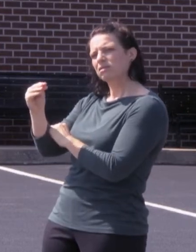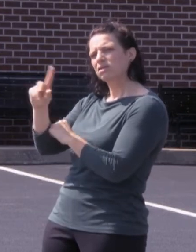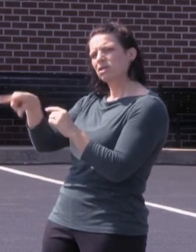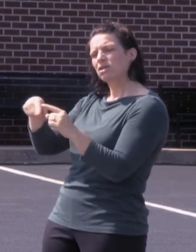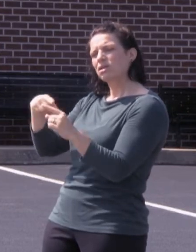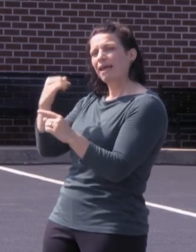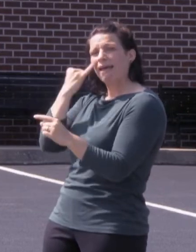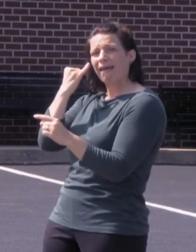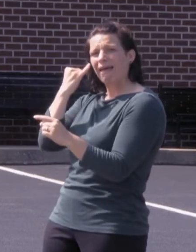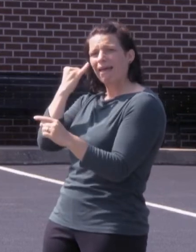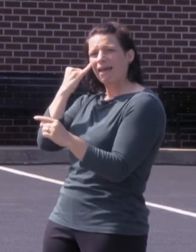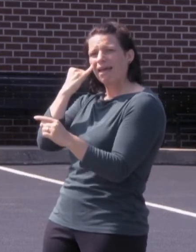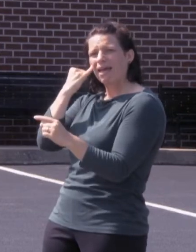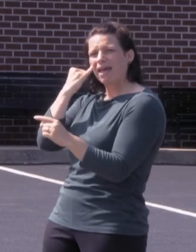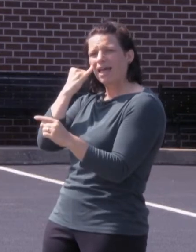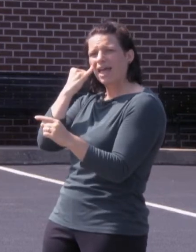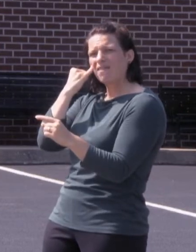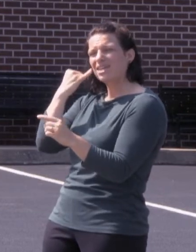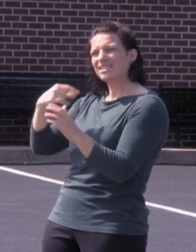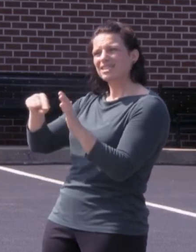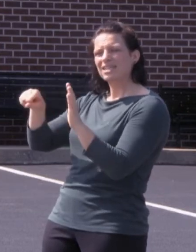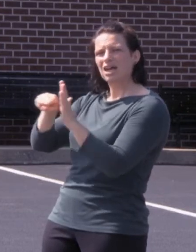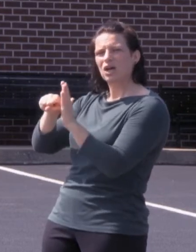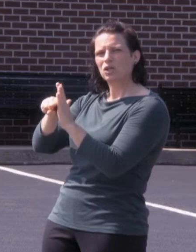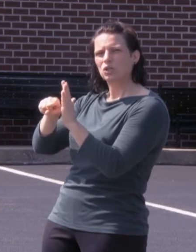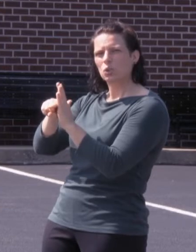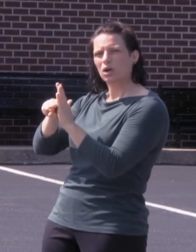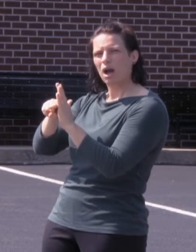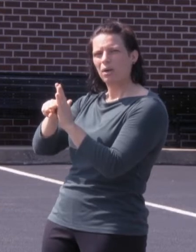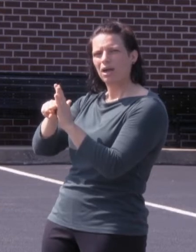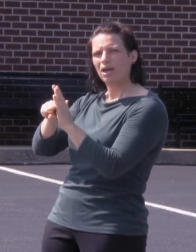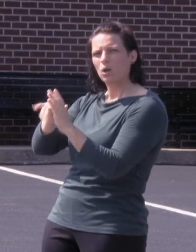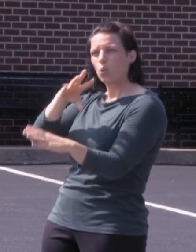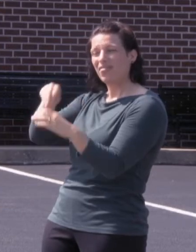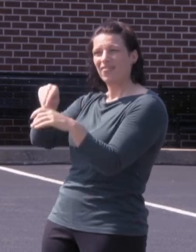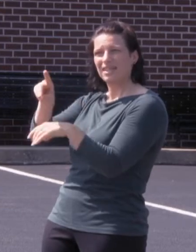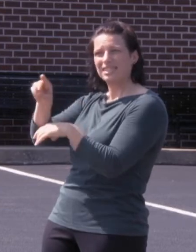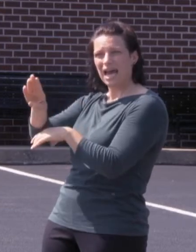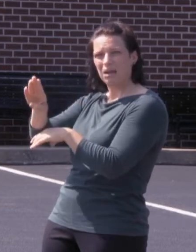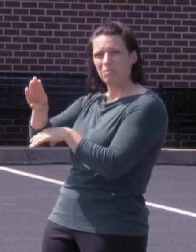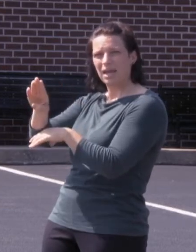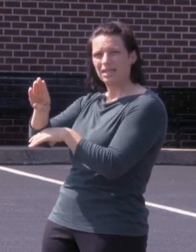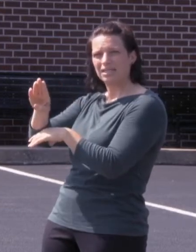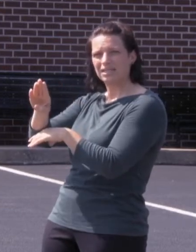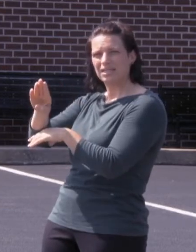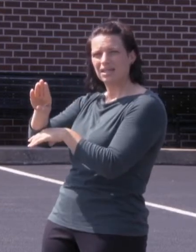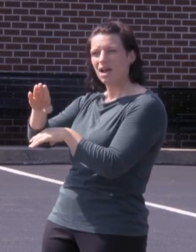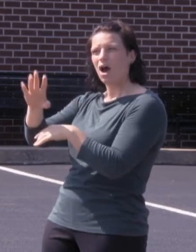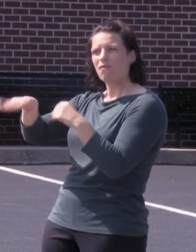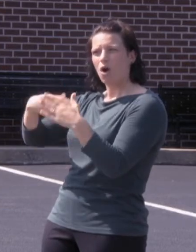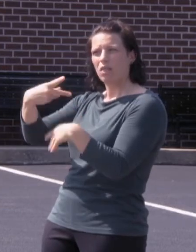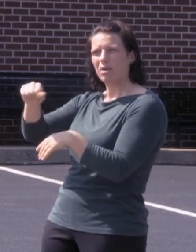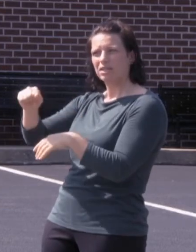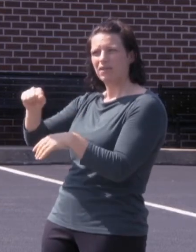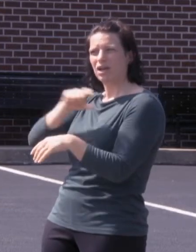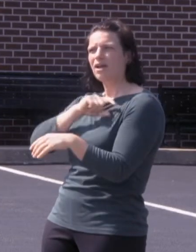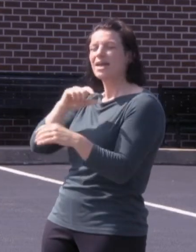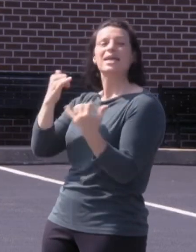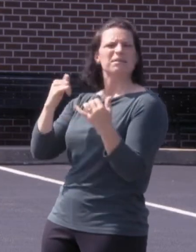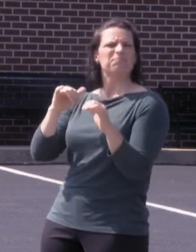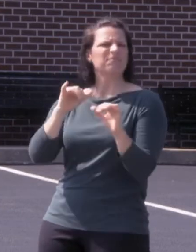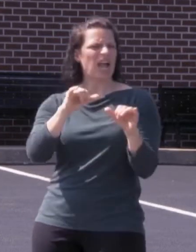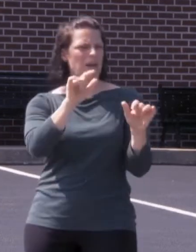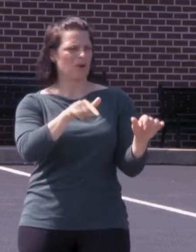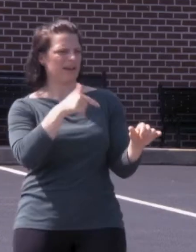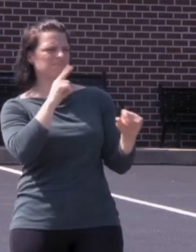whether it's a shortcoming that this is apparently a database of only Pennsylvania officers and incidents? Yeah, let me turn that over to